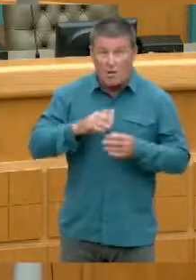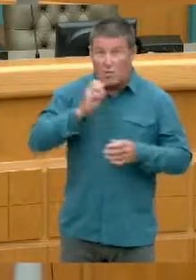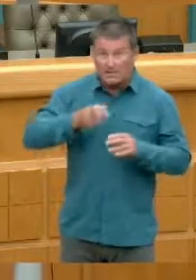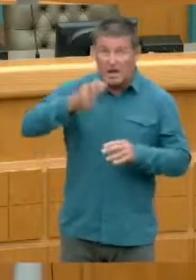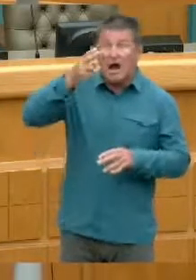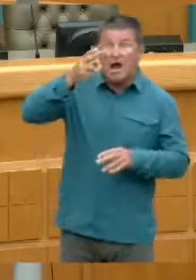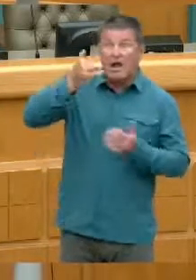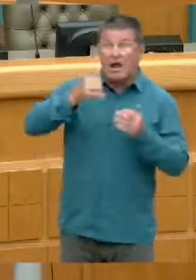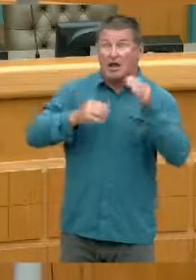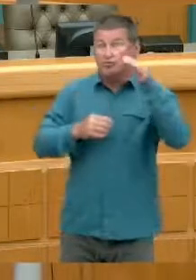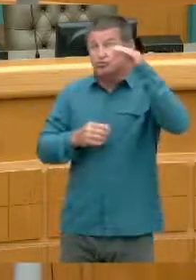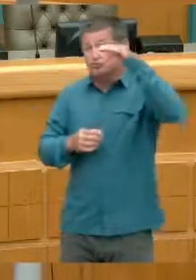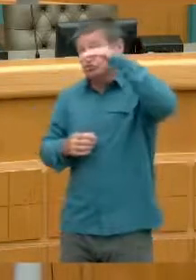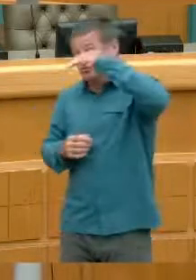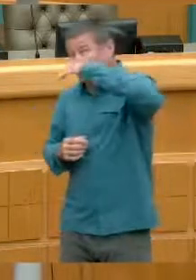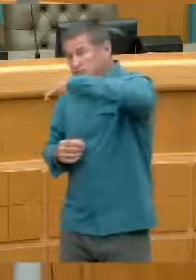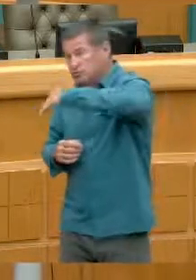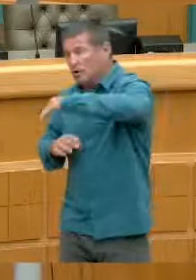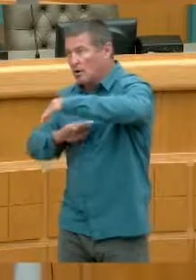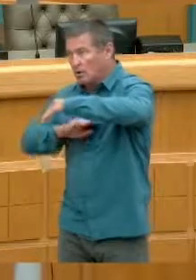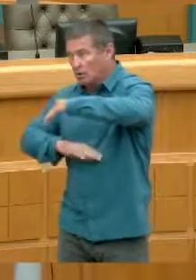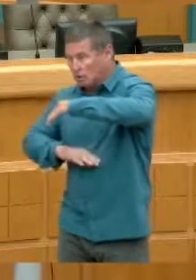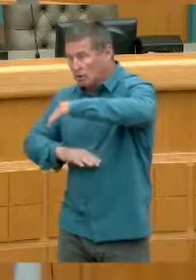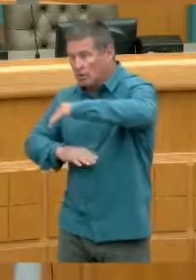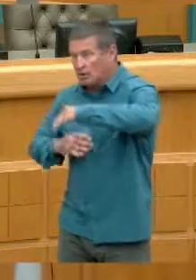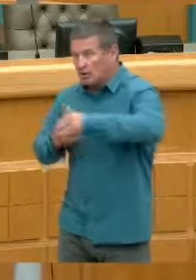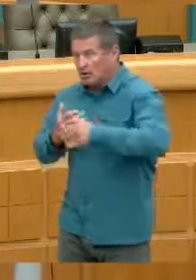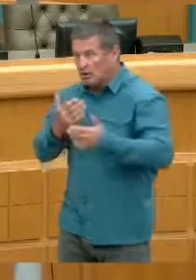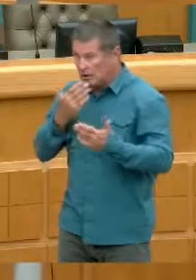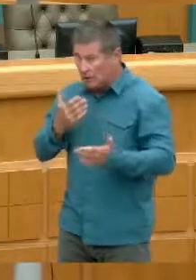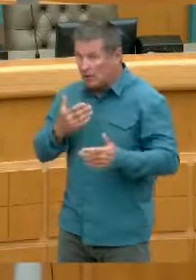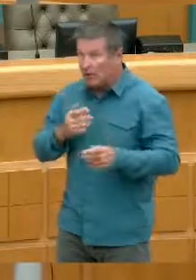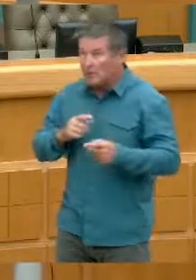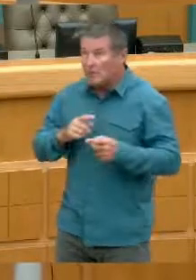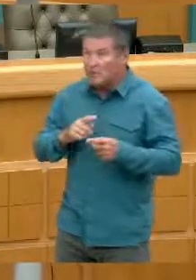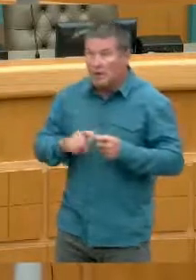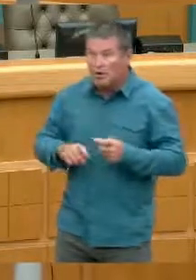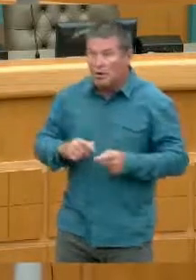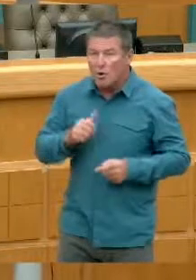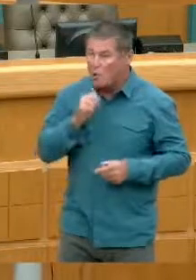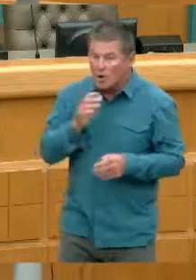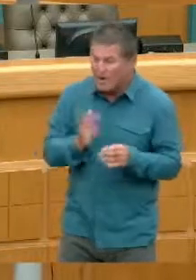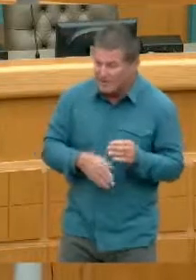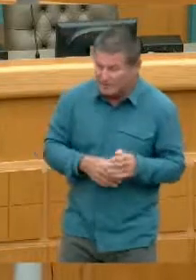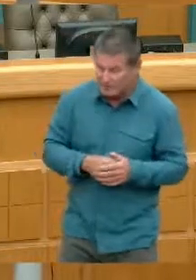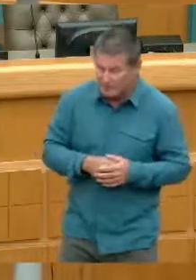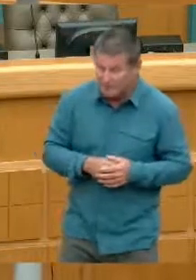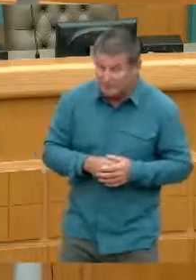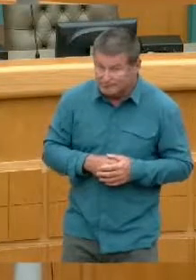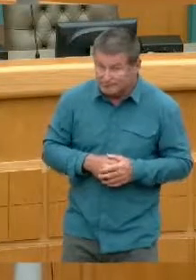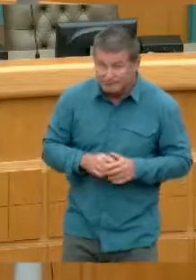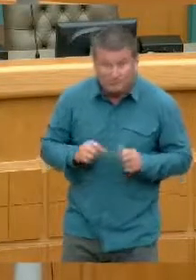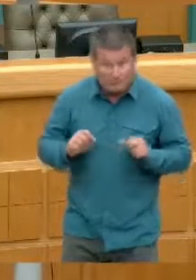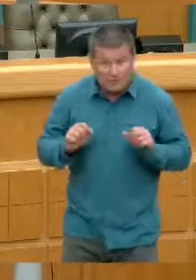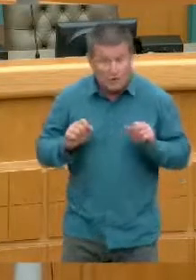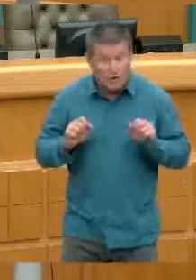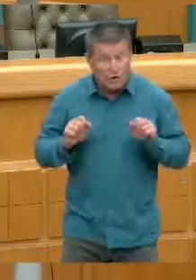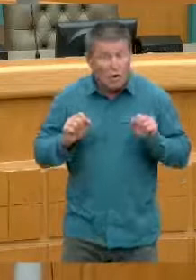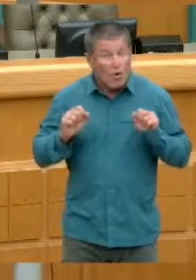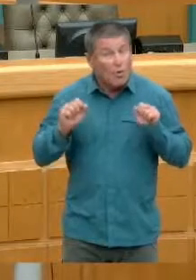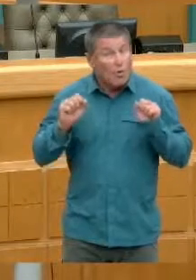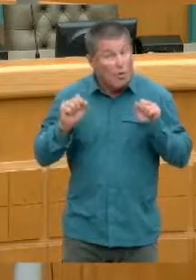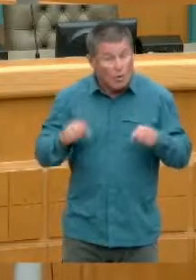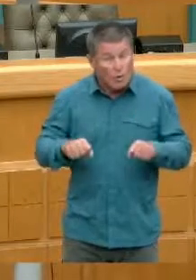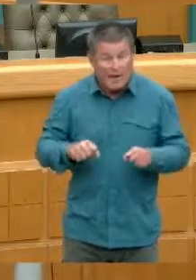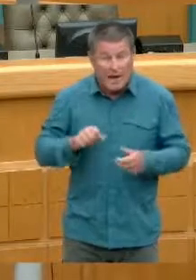show a graph later on that shows that we're not in the clear, and we have the ability to subtract out the outbreak